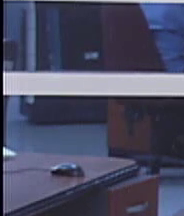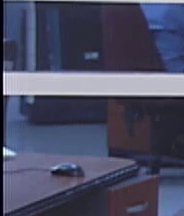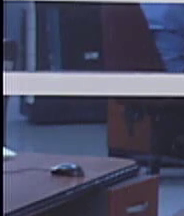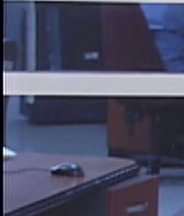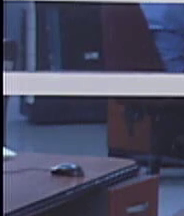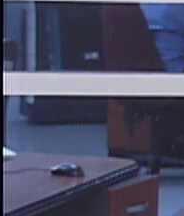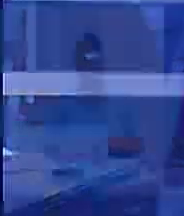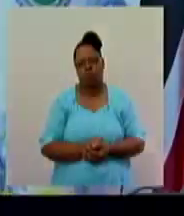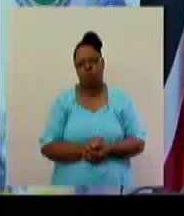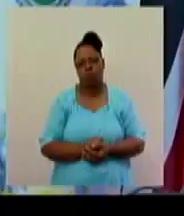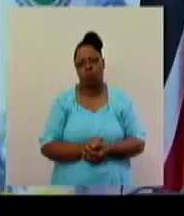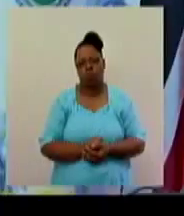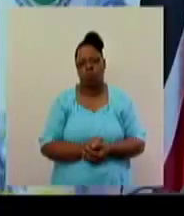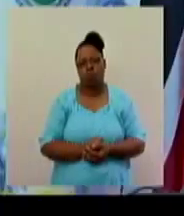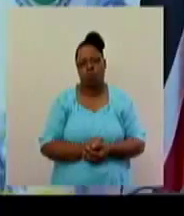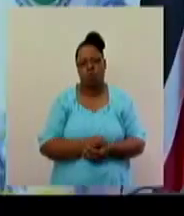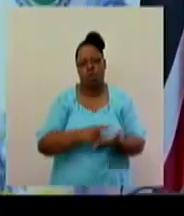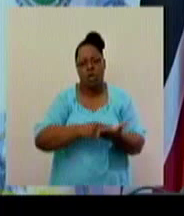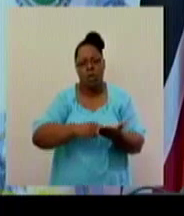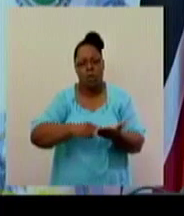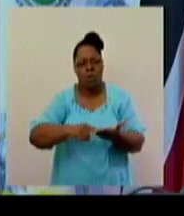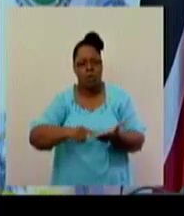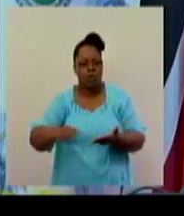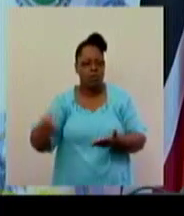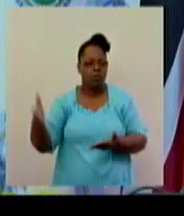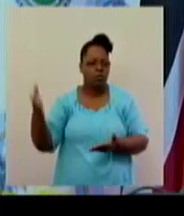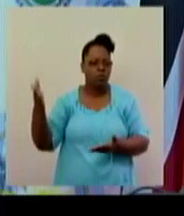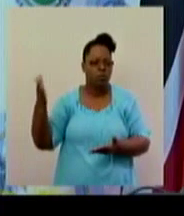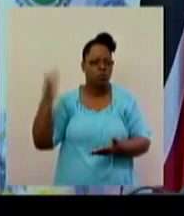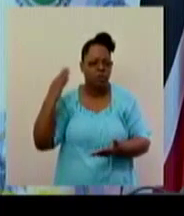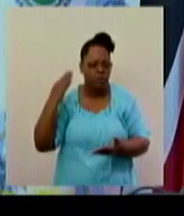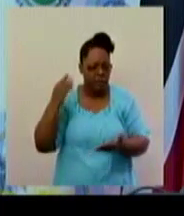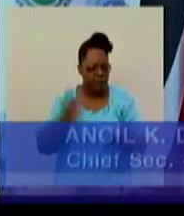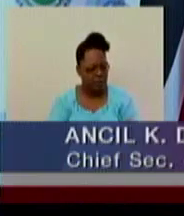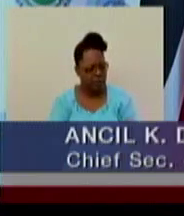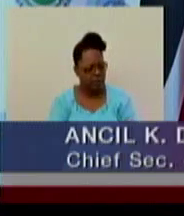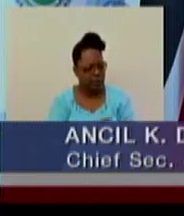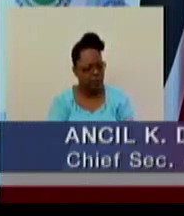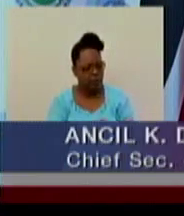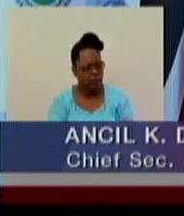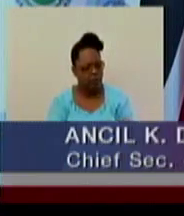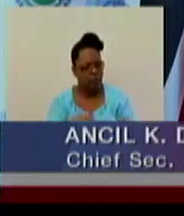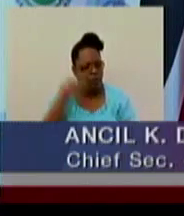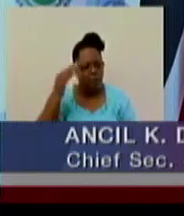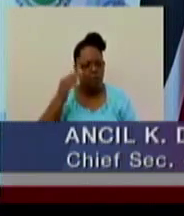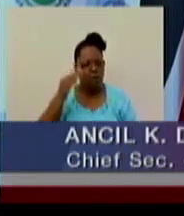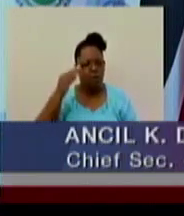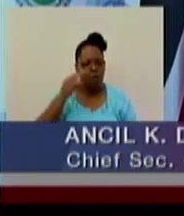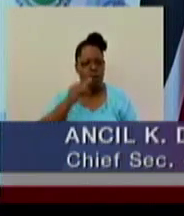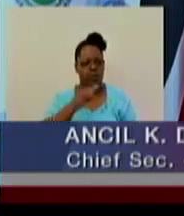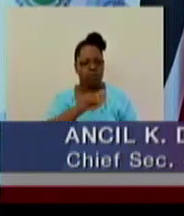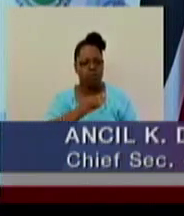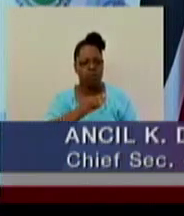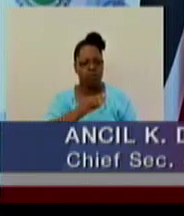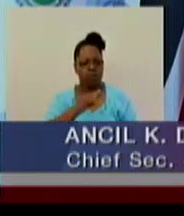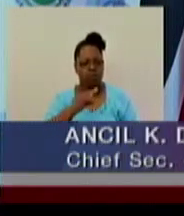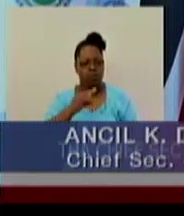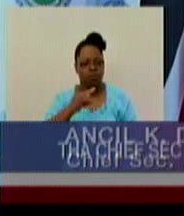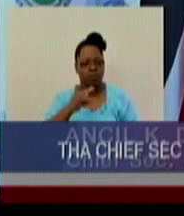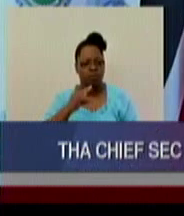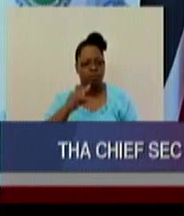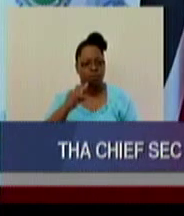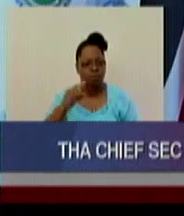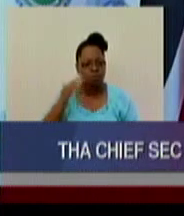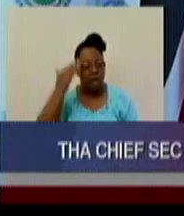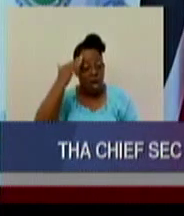THA. Last week, I met with the Commissioner of Police, and we discussed